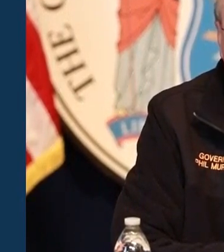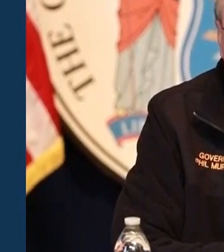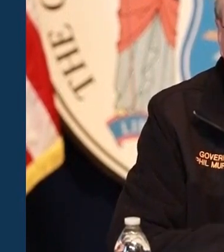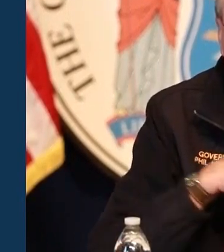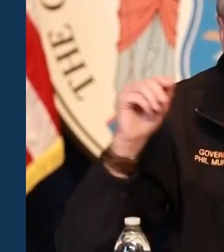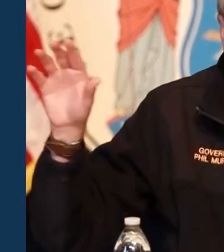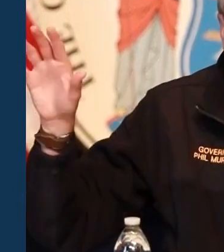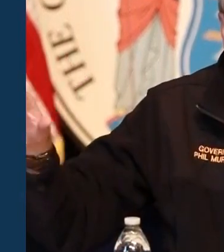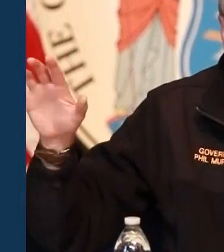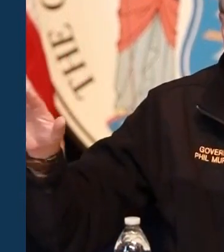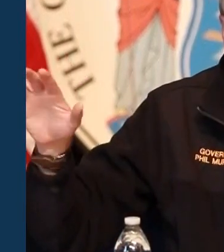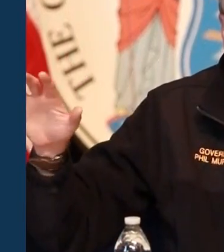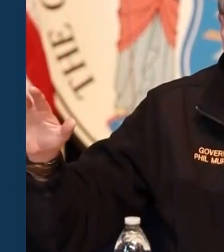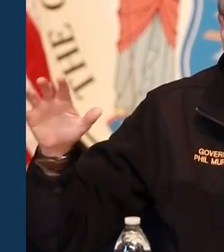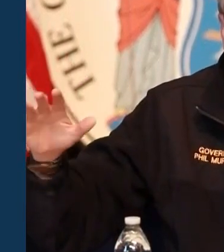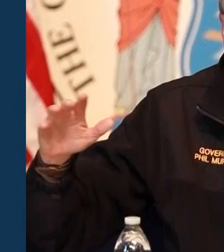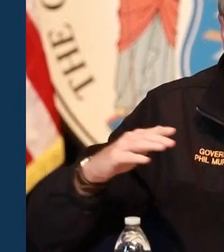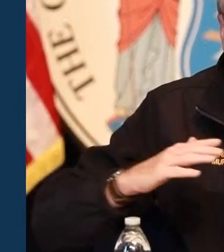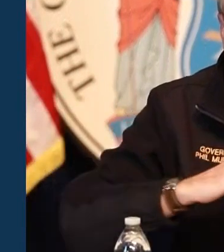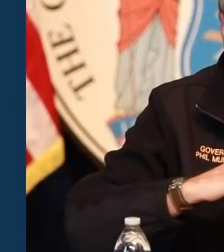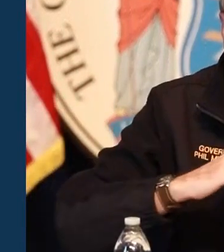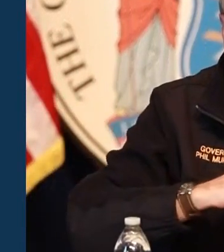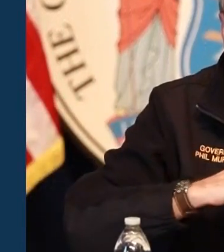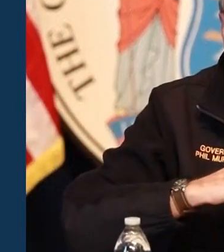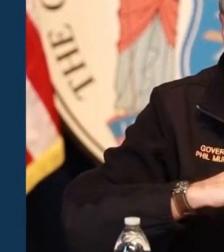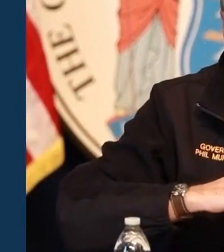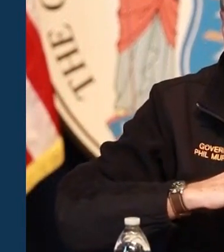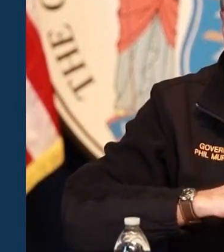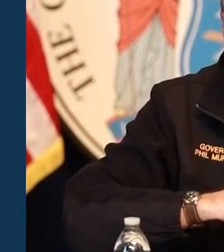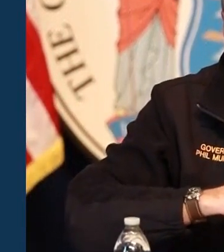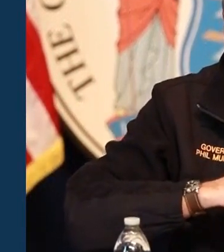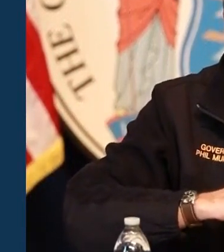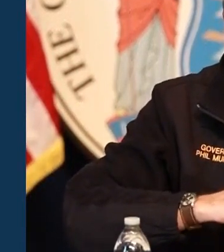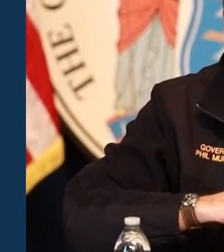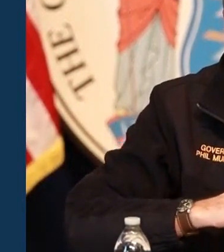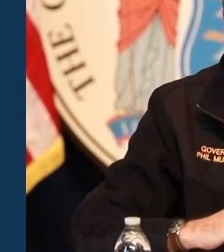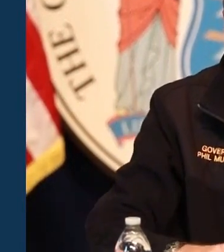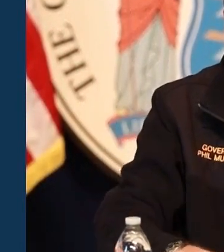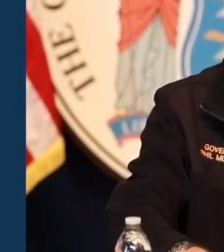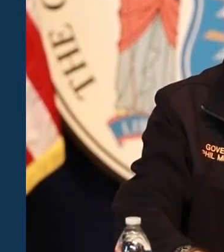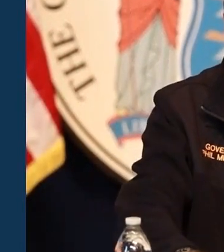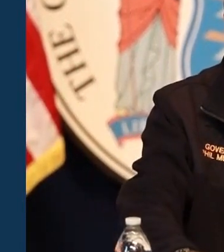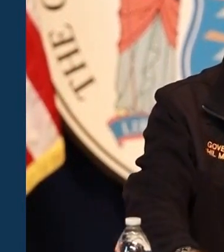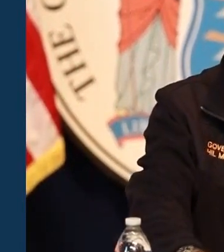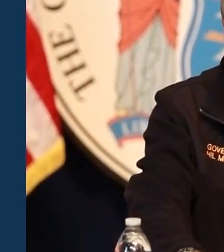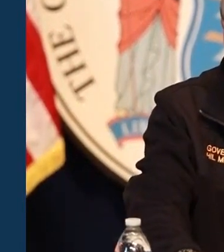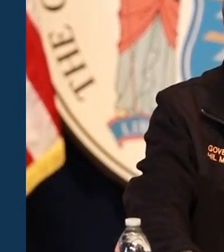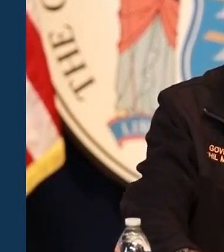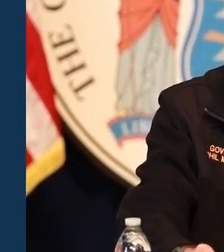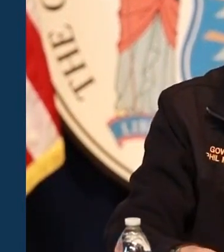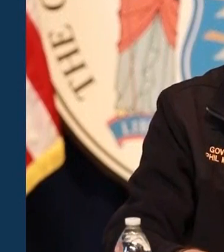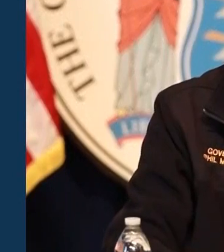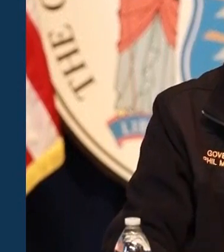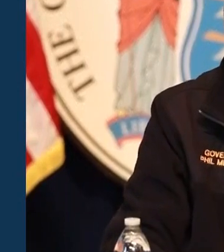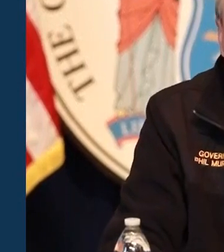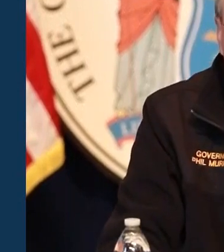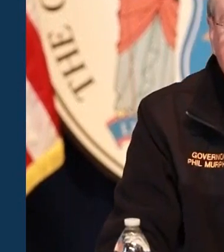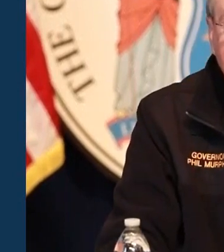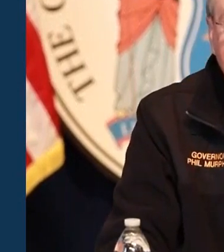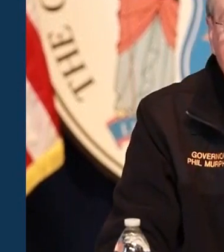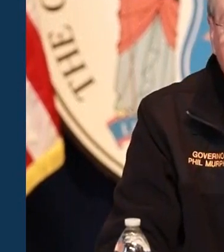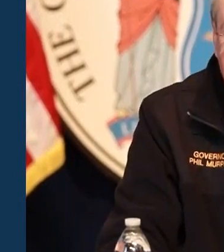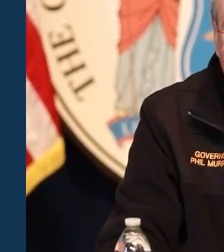healthcare workers. We win those two fronts together. Those lines have to cross at a reasonable level. And if we keep it up, if we stay